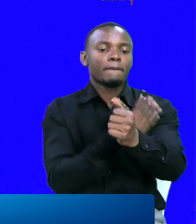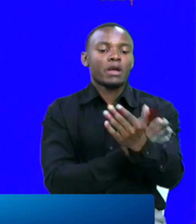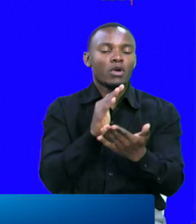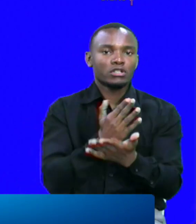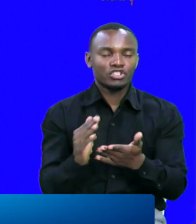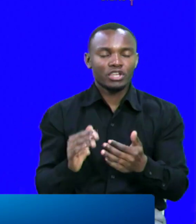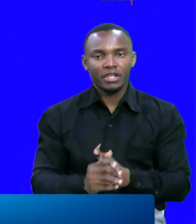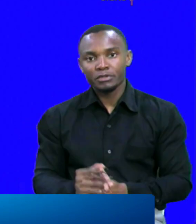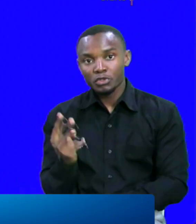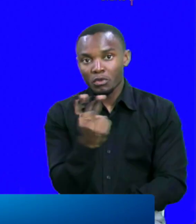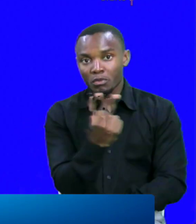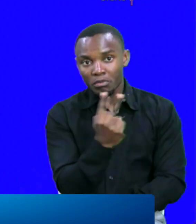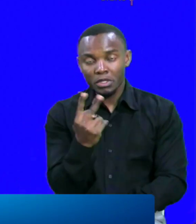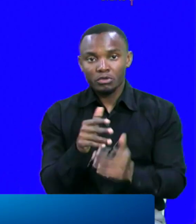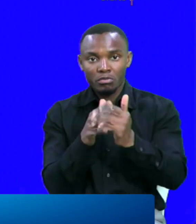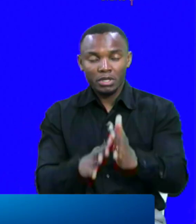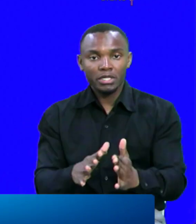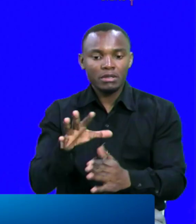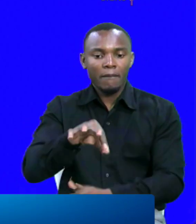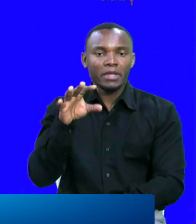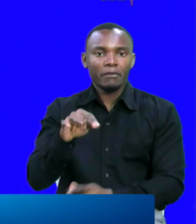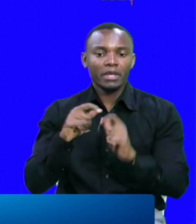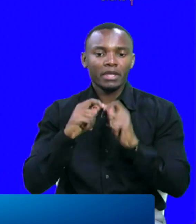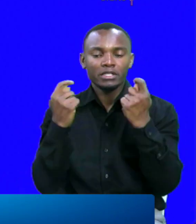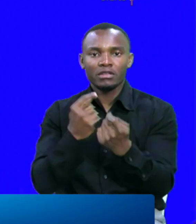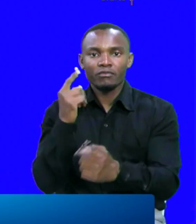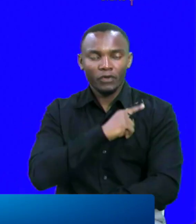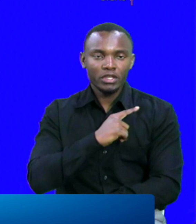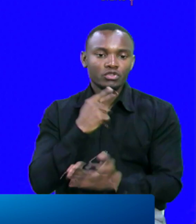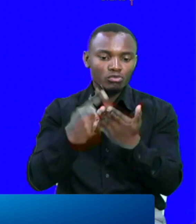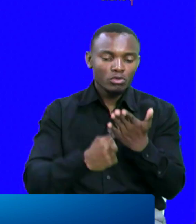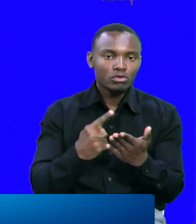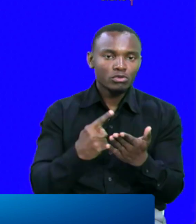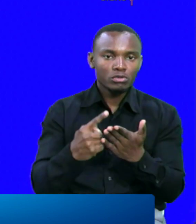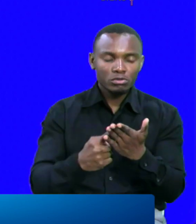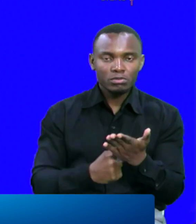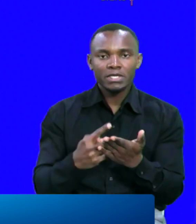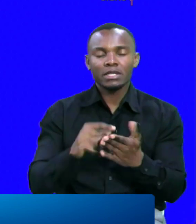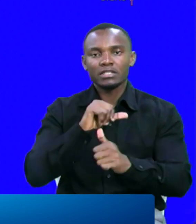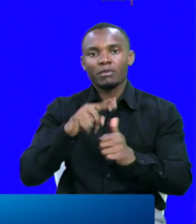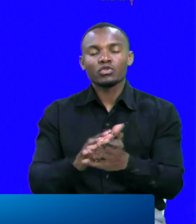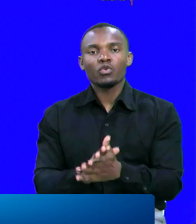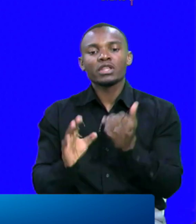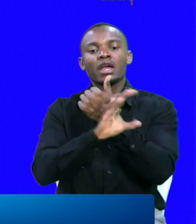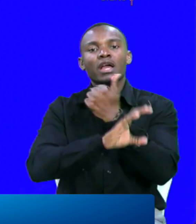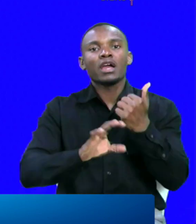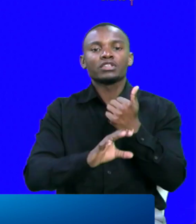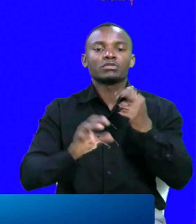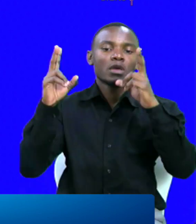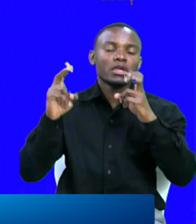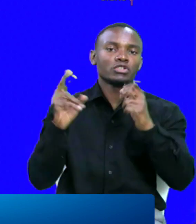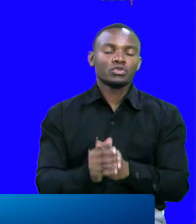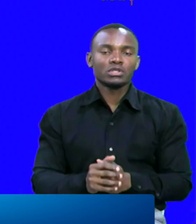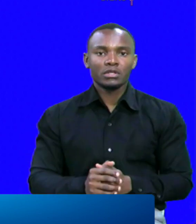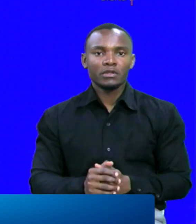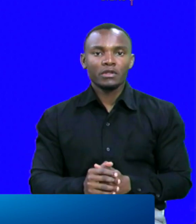Kenya coalition leader Raila Odinga have unveiled their teams for the talks to address the country's torment arising from months of protests over cost